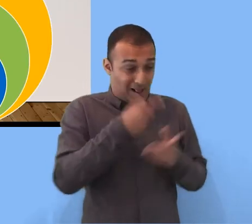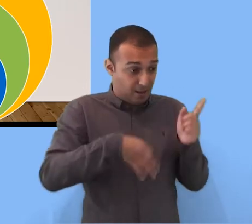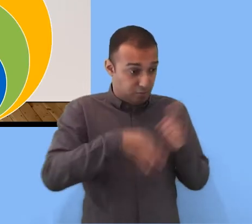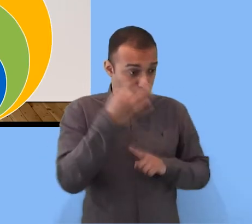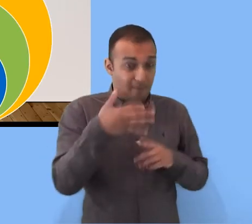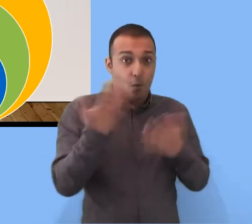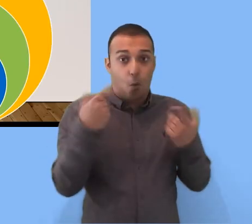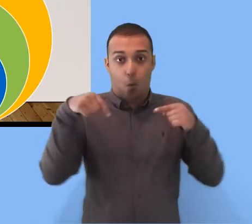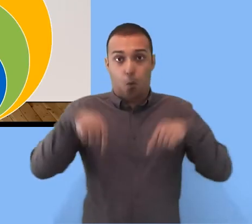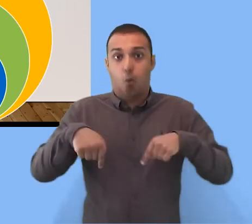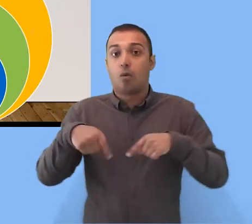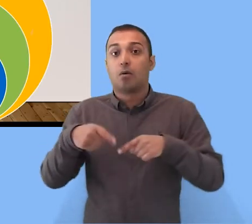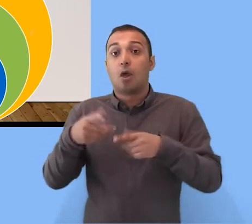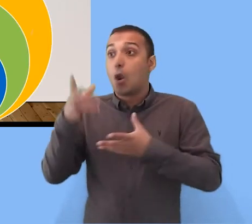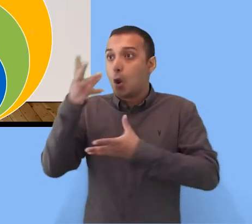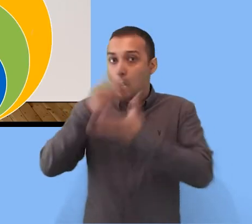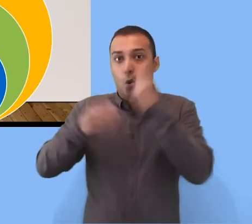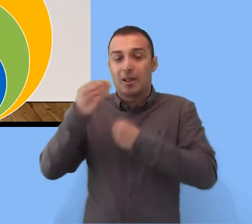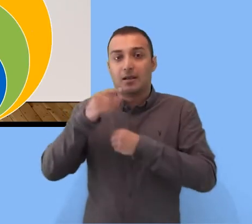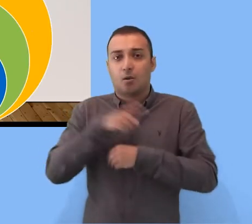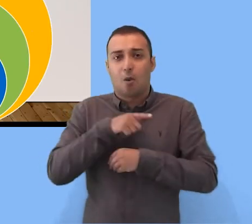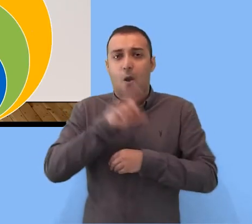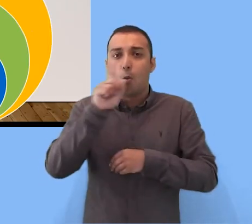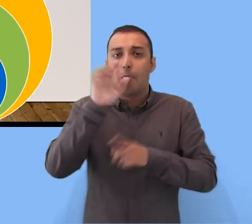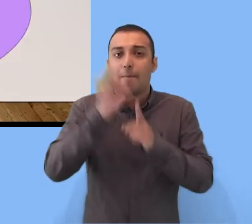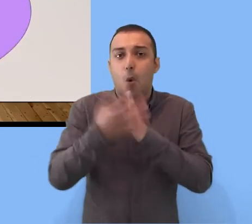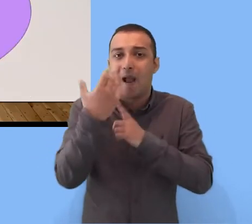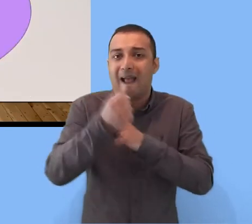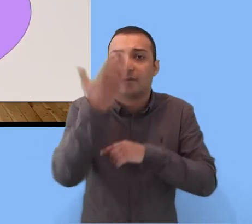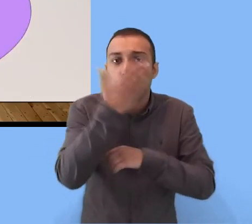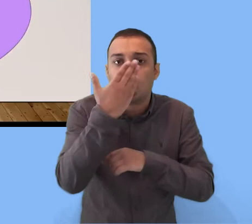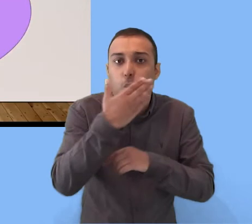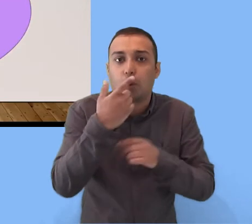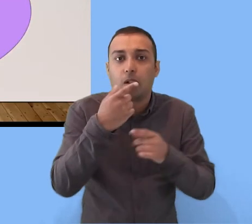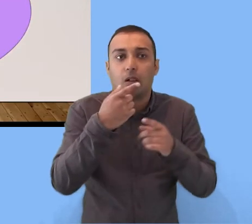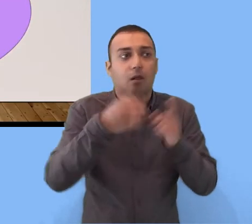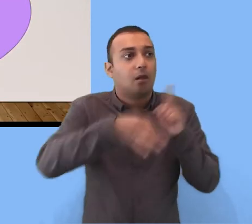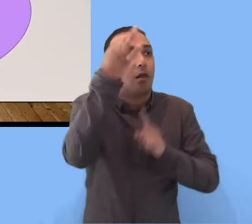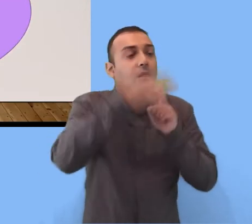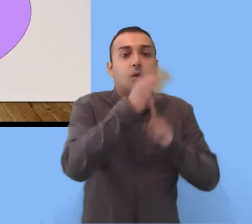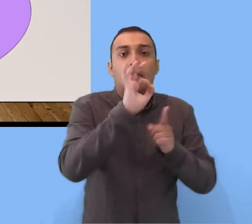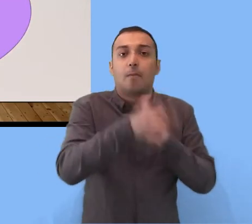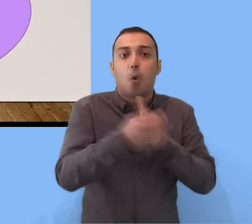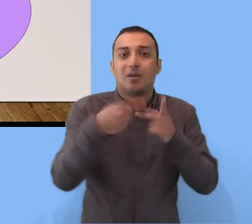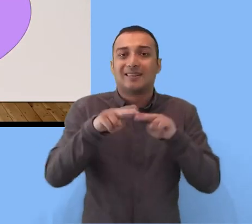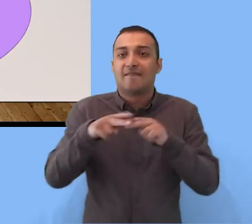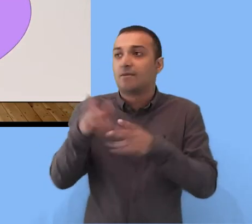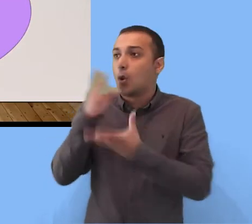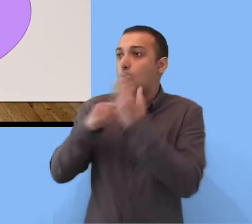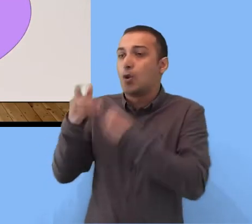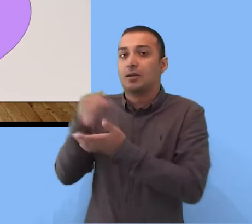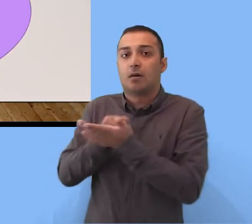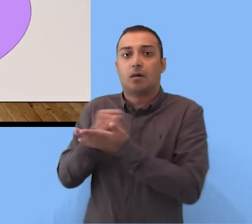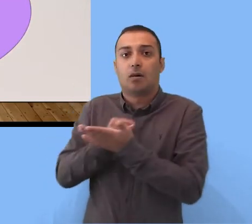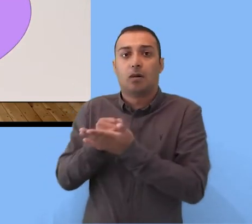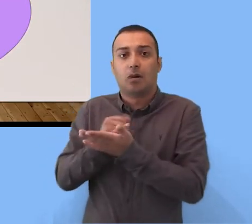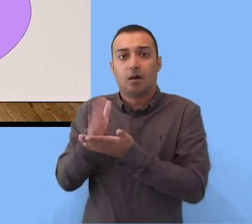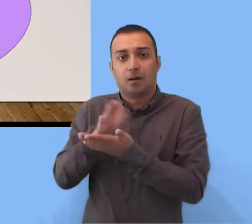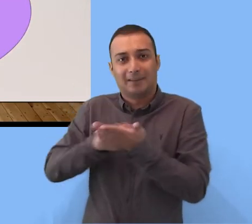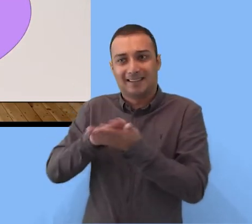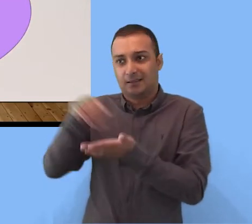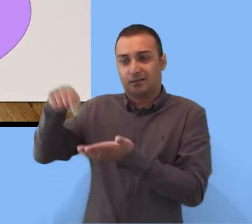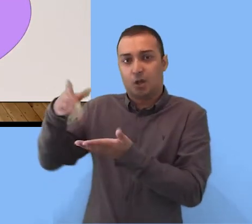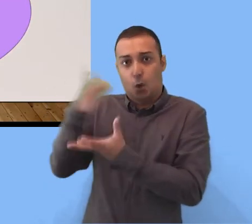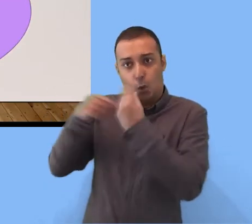Because the organization exists for learning. And I would very much like to get to a situation where